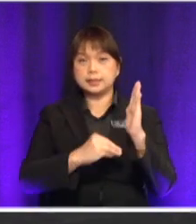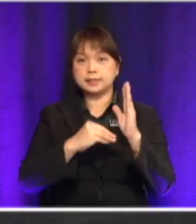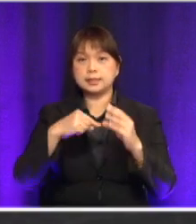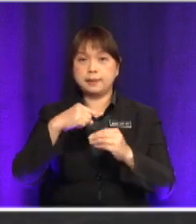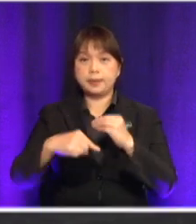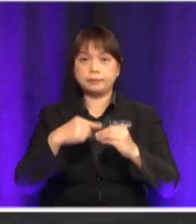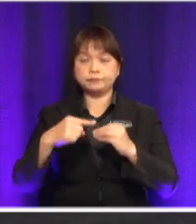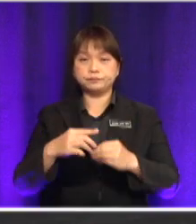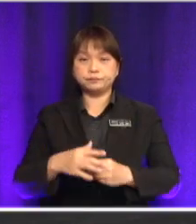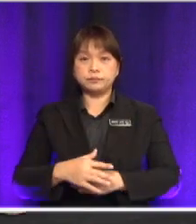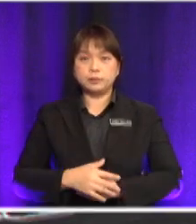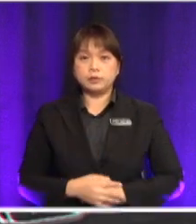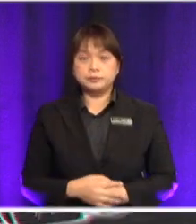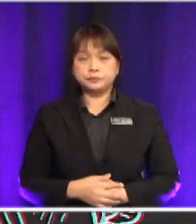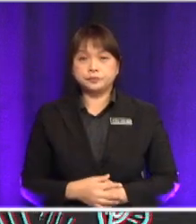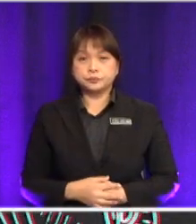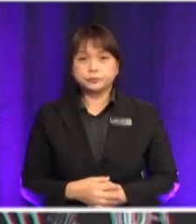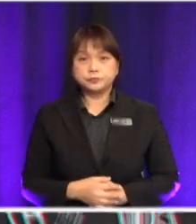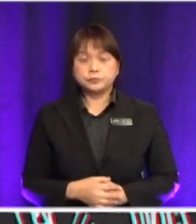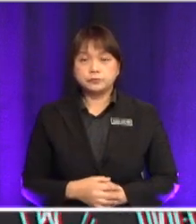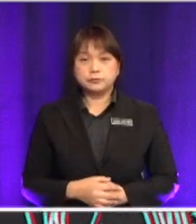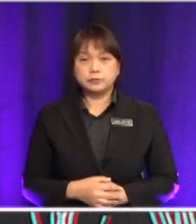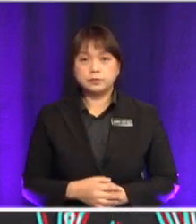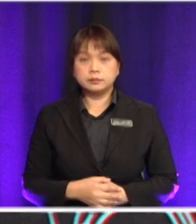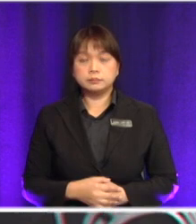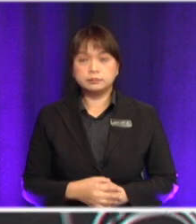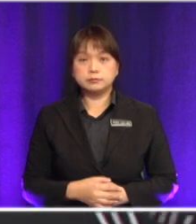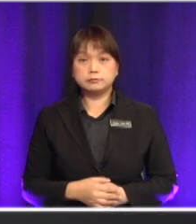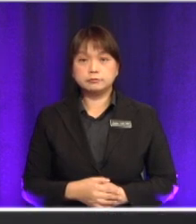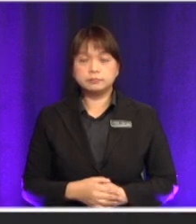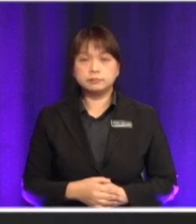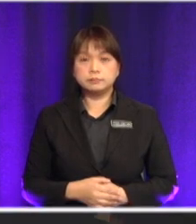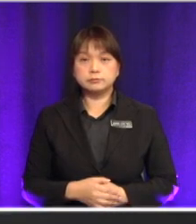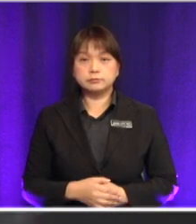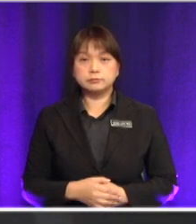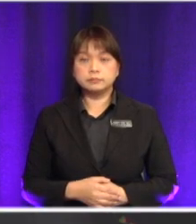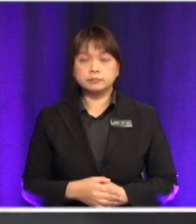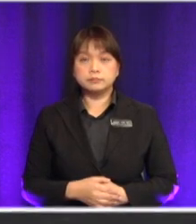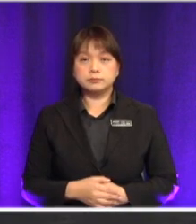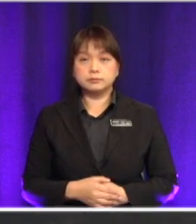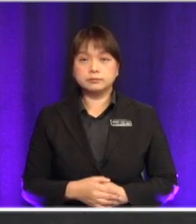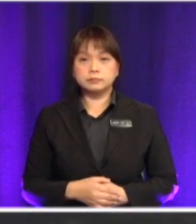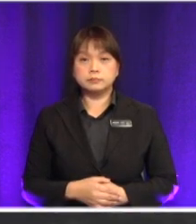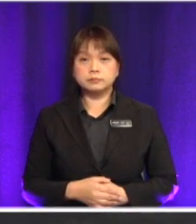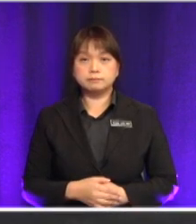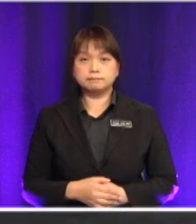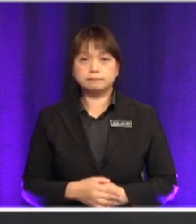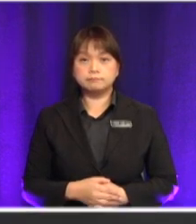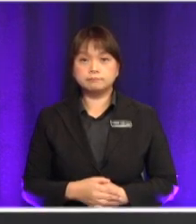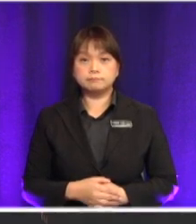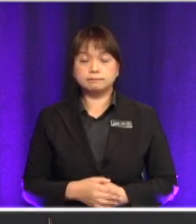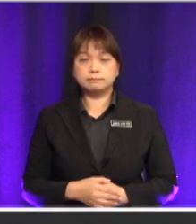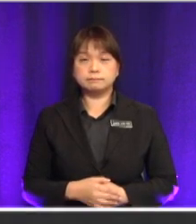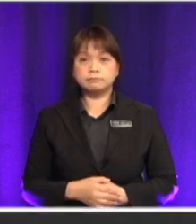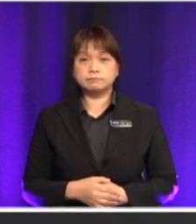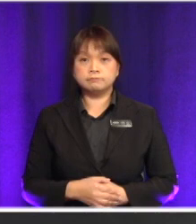what the text is, you will feel a lot calmer before you read the text. Because